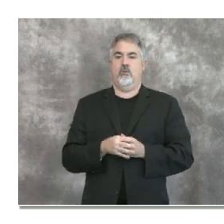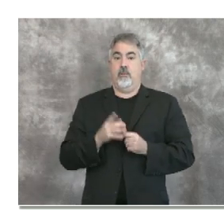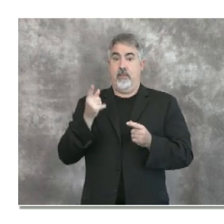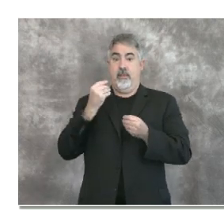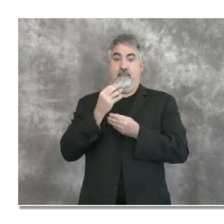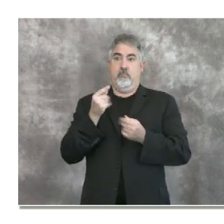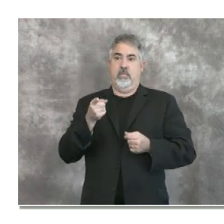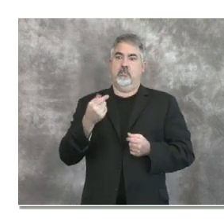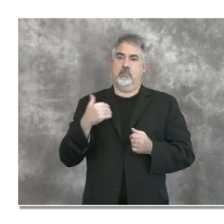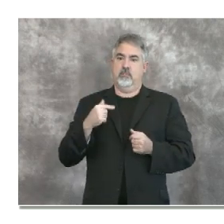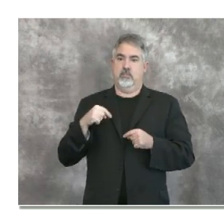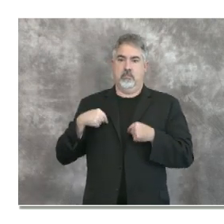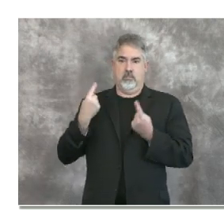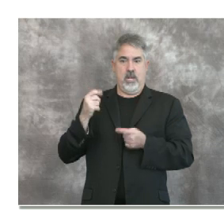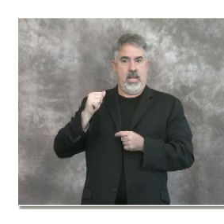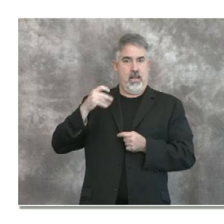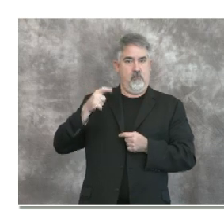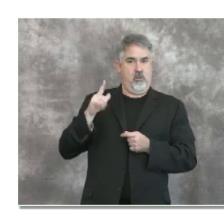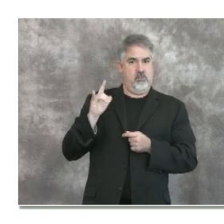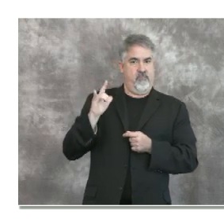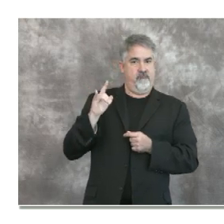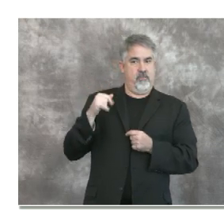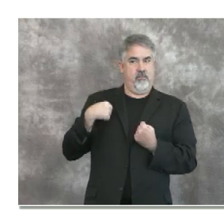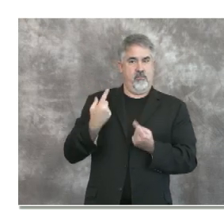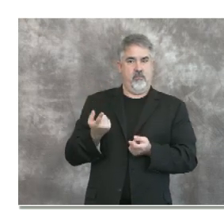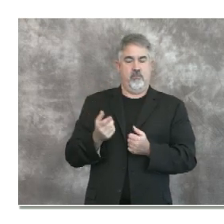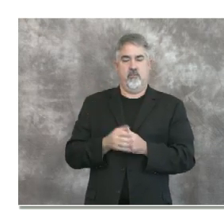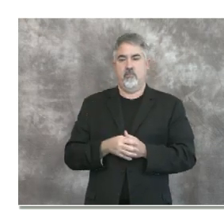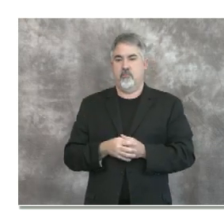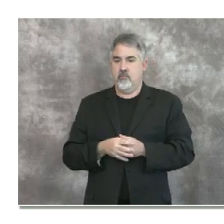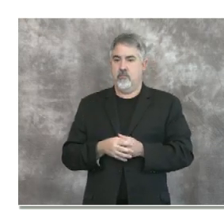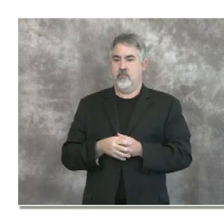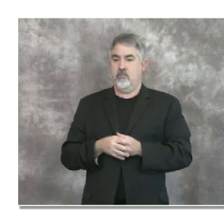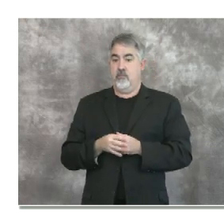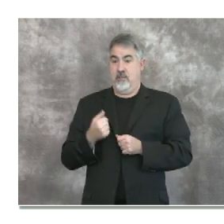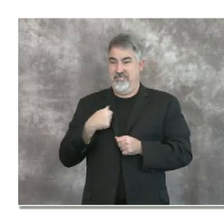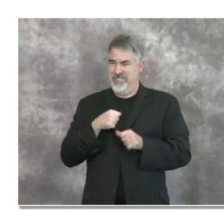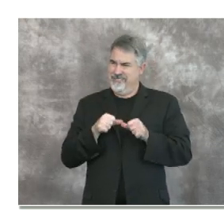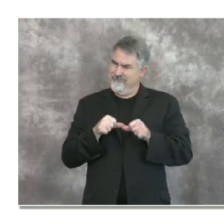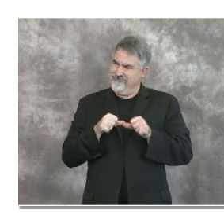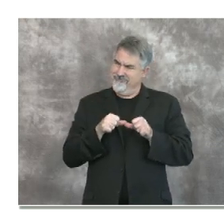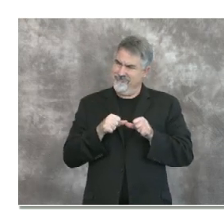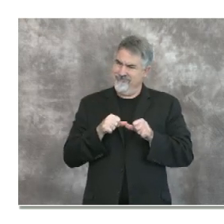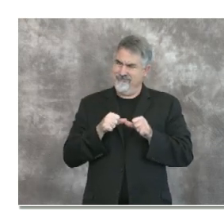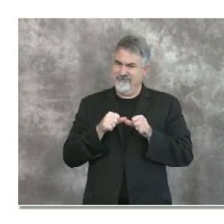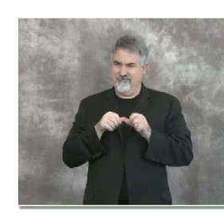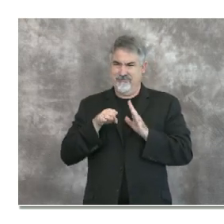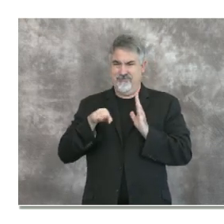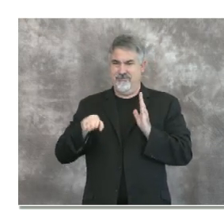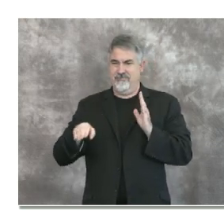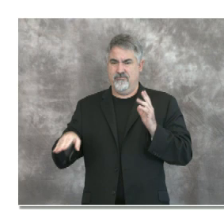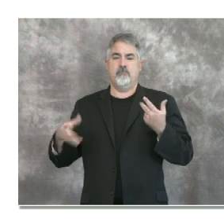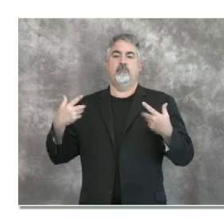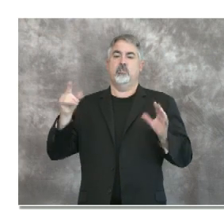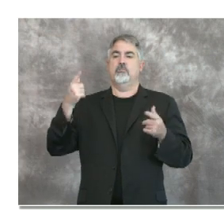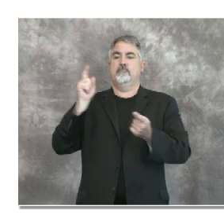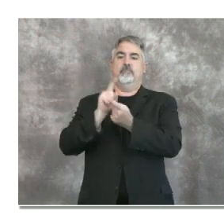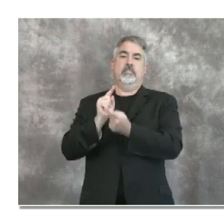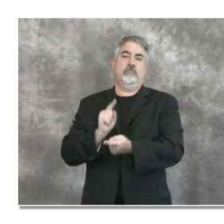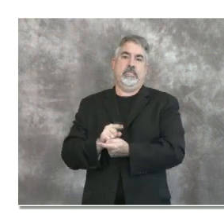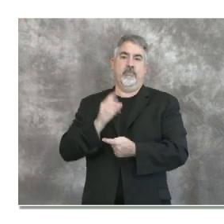of April 25th. So we can, if we continue to trend in the right direction, we can check these 2 metrics off.